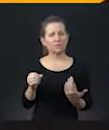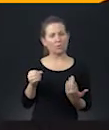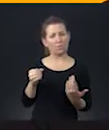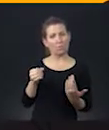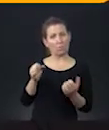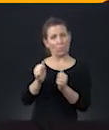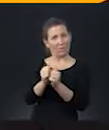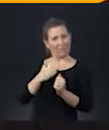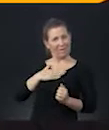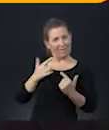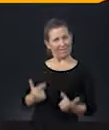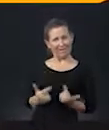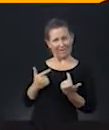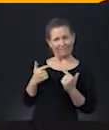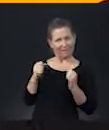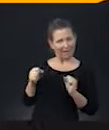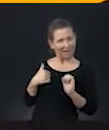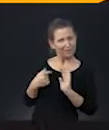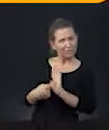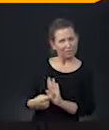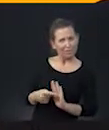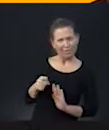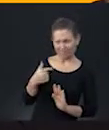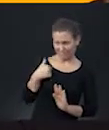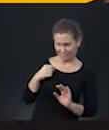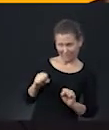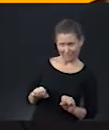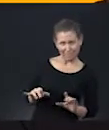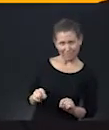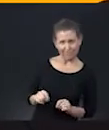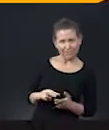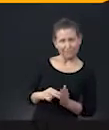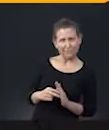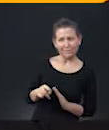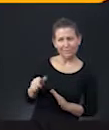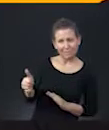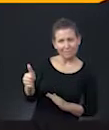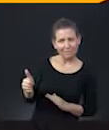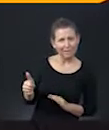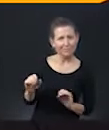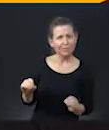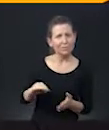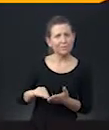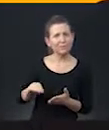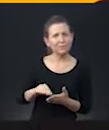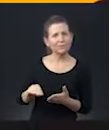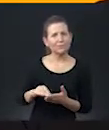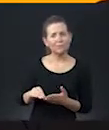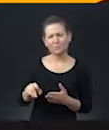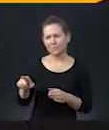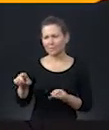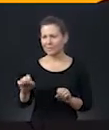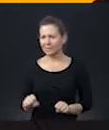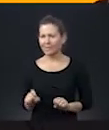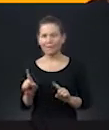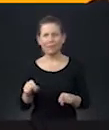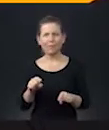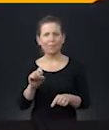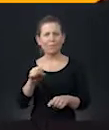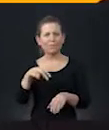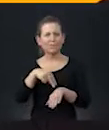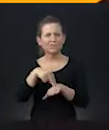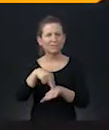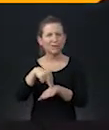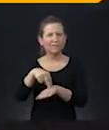I'm able to show them that I'm able to do it and that they don't have an excuse for wanting to go surfing or dirt